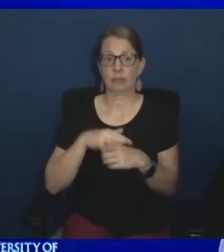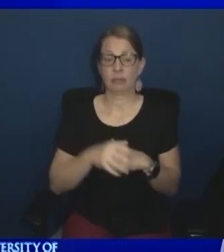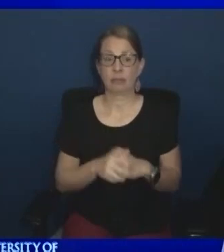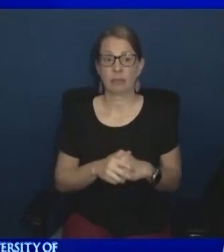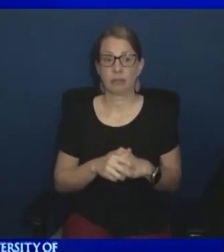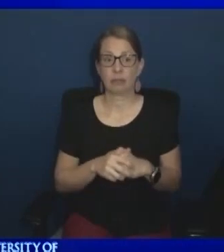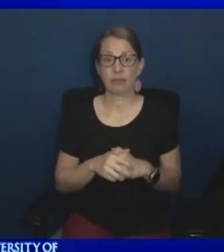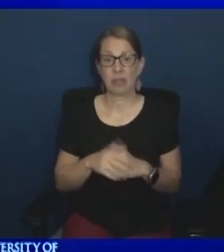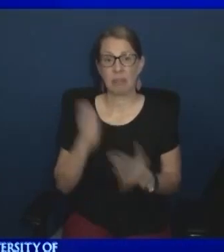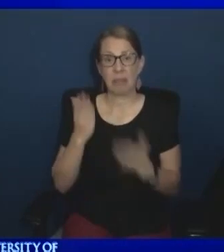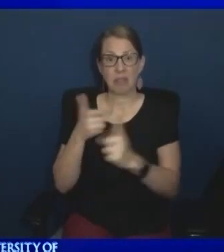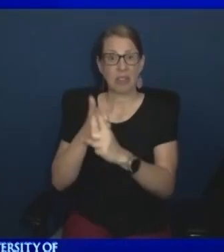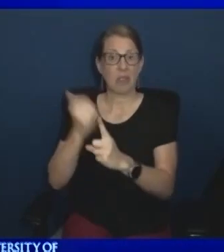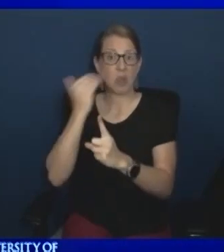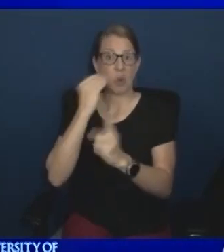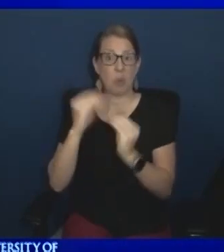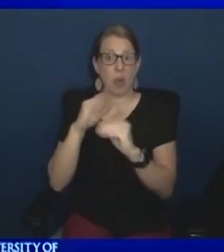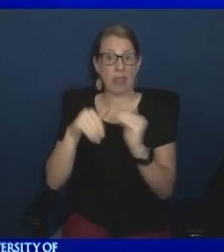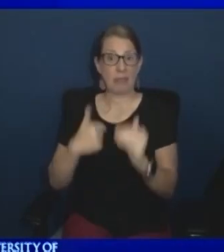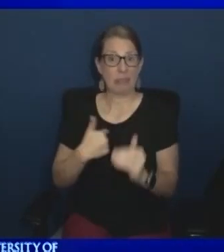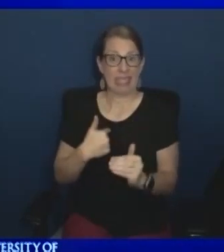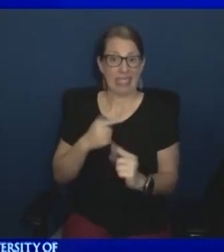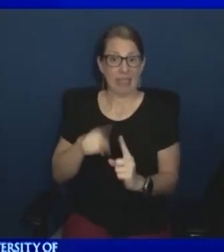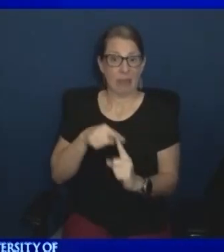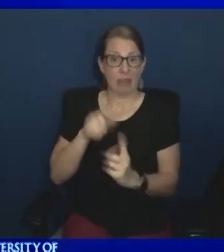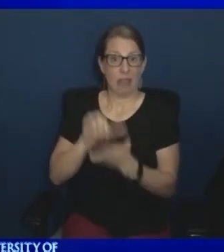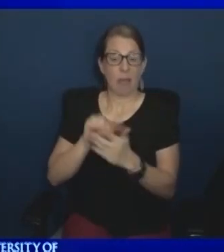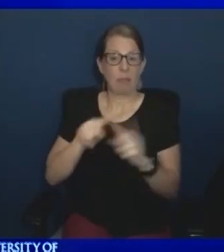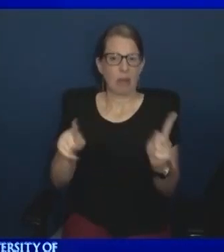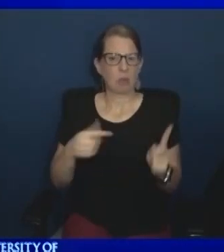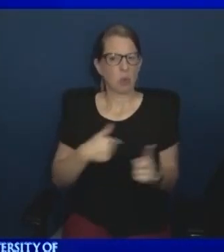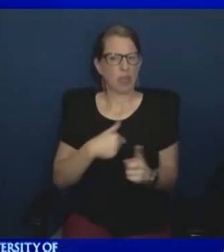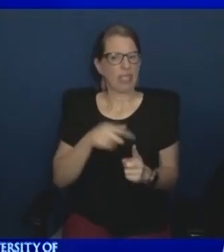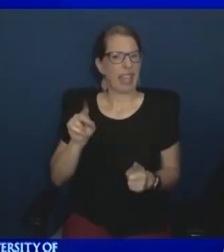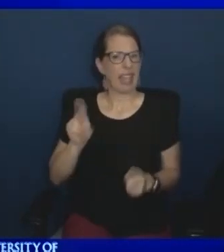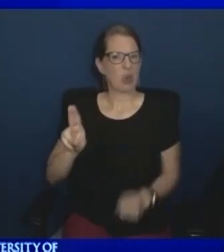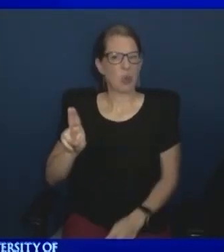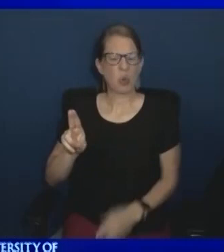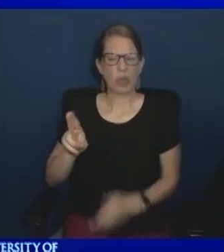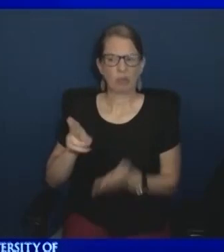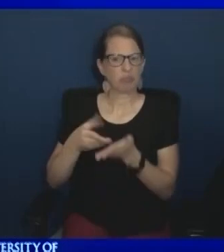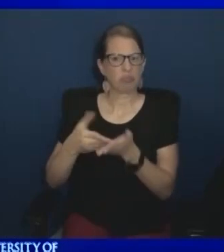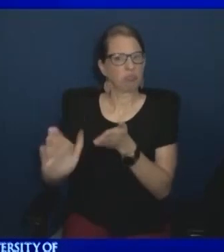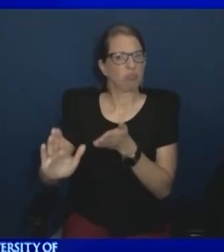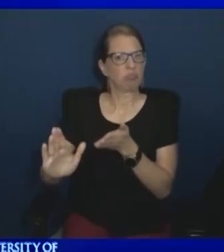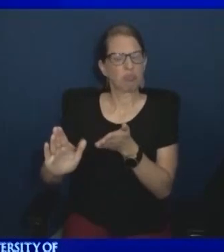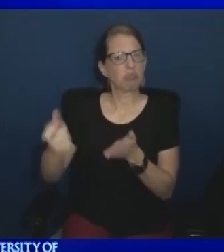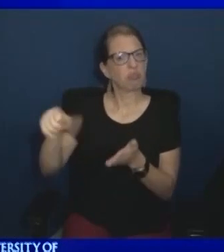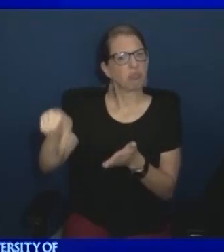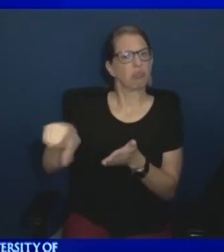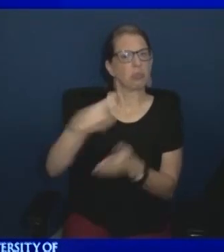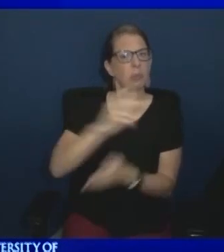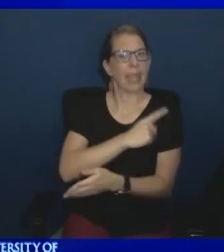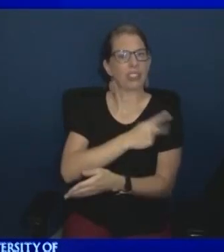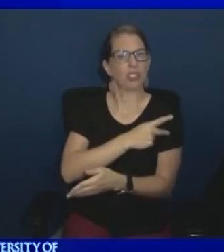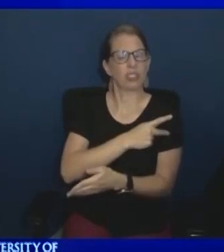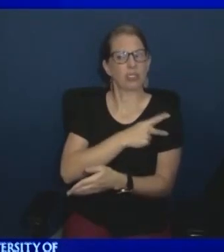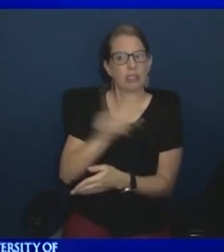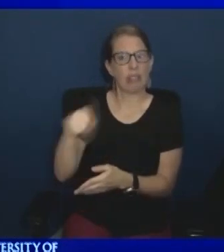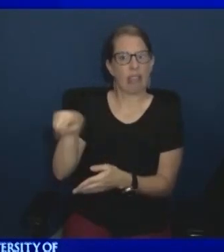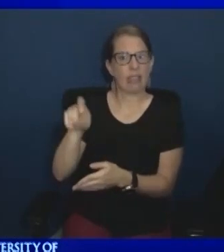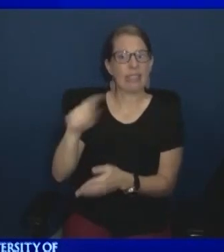would. But we haven't necessarily, that I understand and know of, had to turn away those patients that are needing